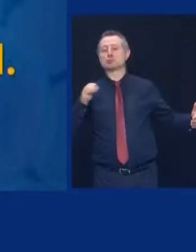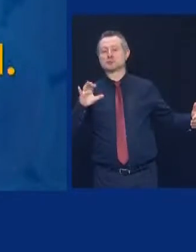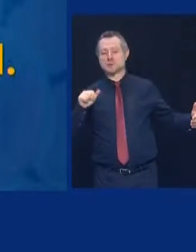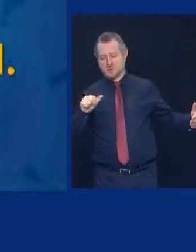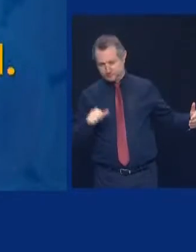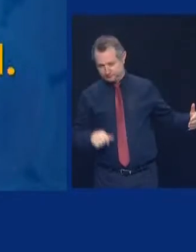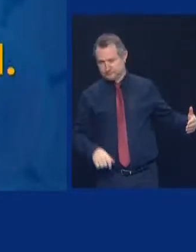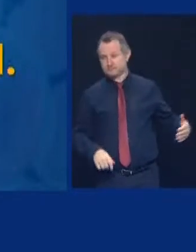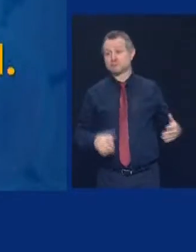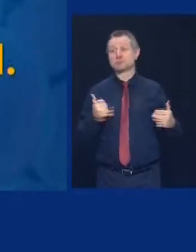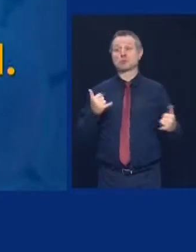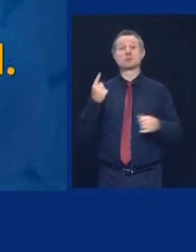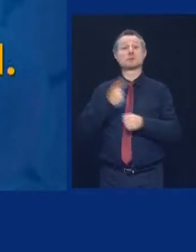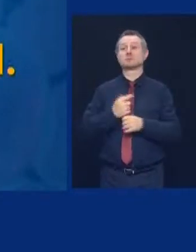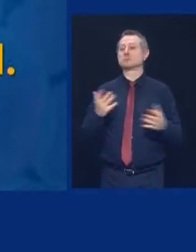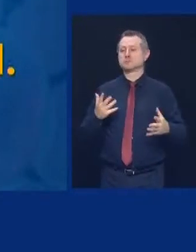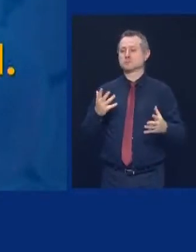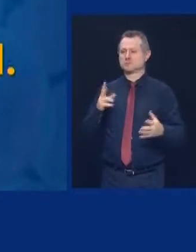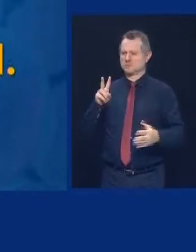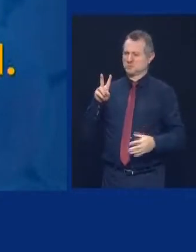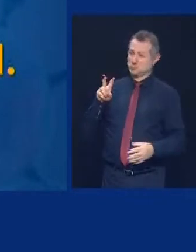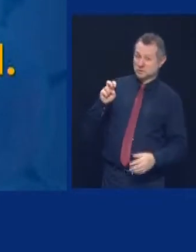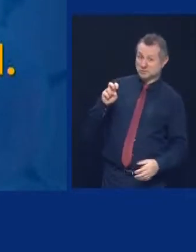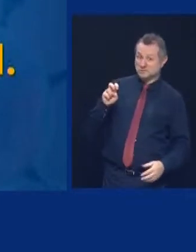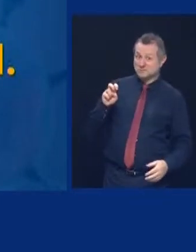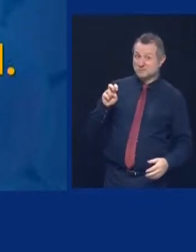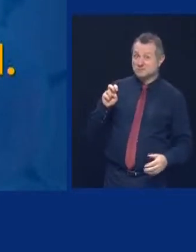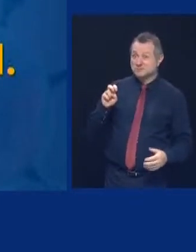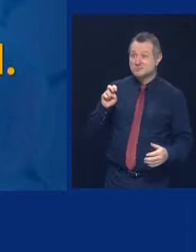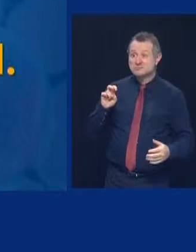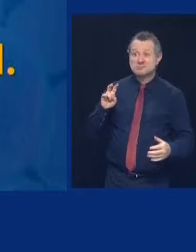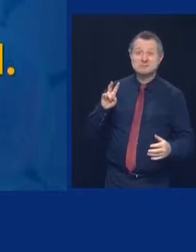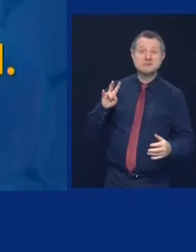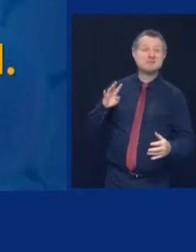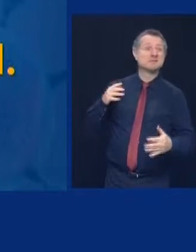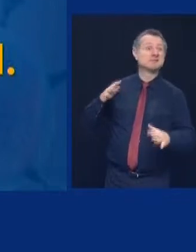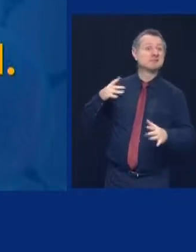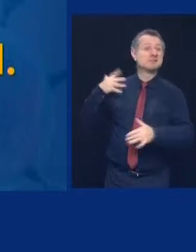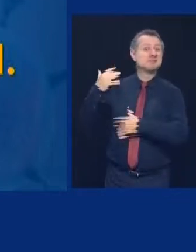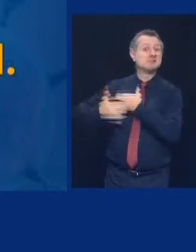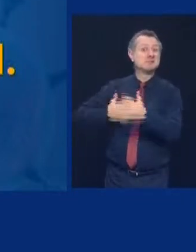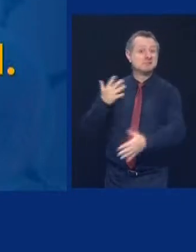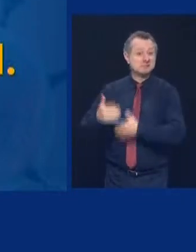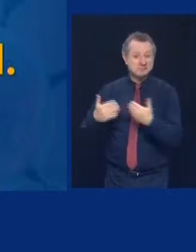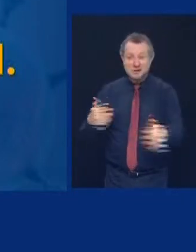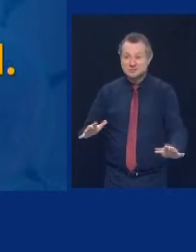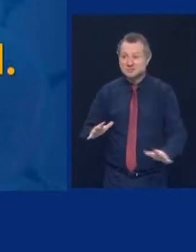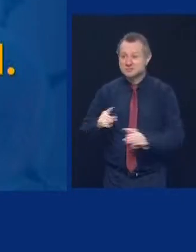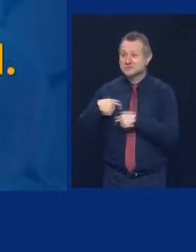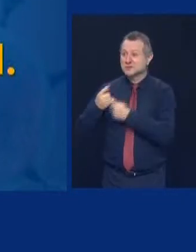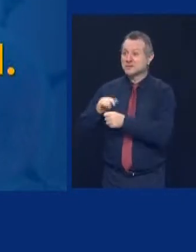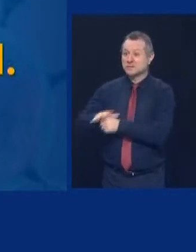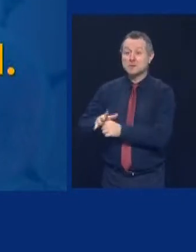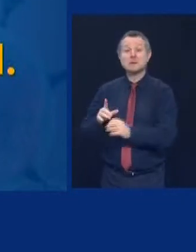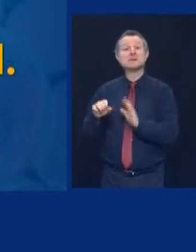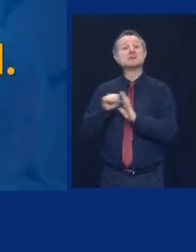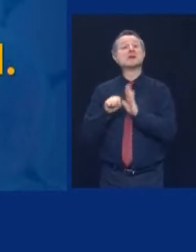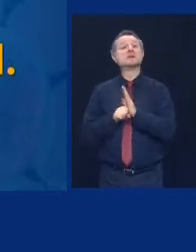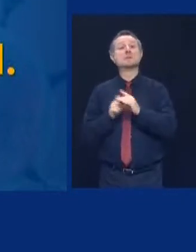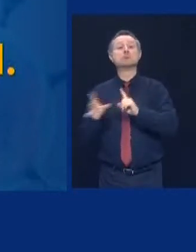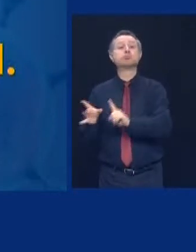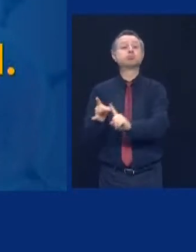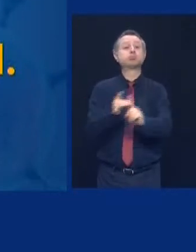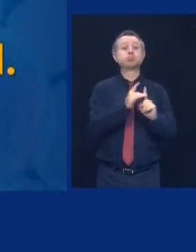Statewide positivity rate continues to be good news for the state of New York. We have a lot going on